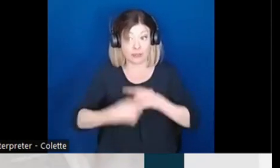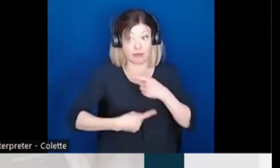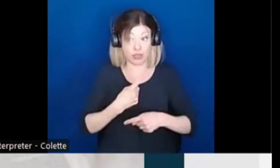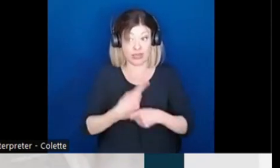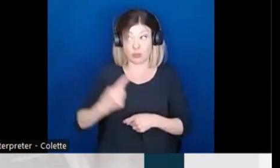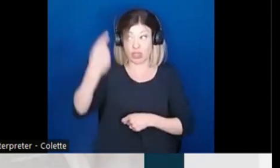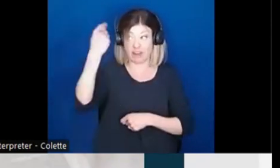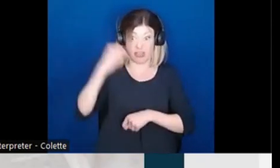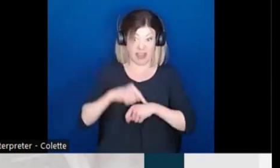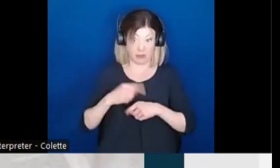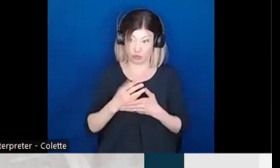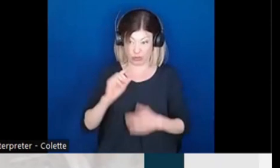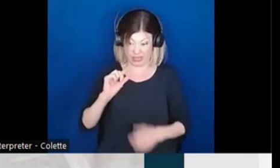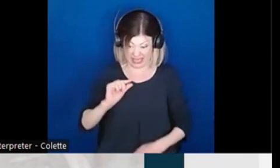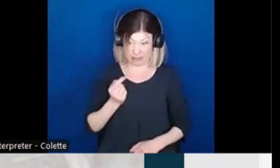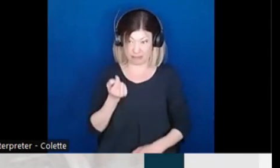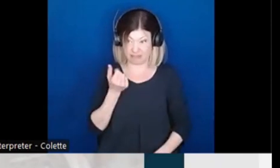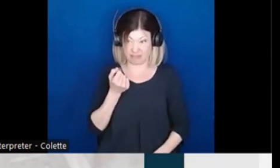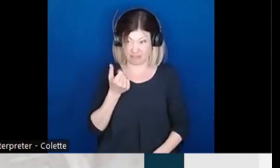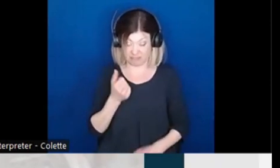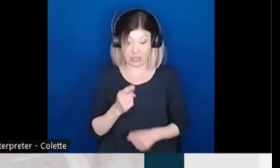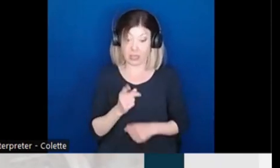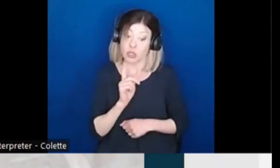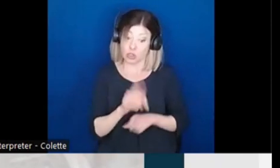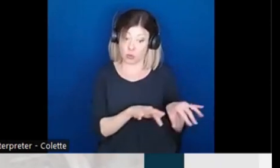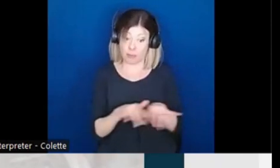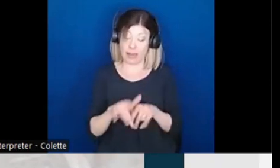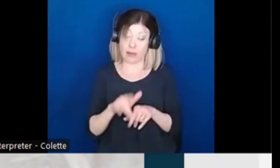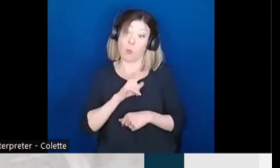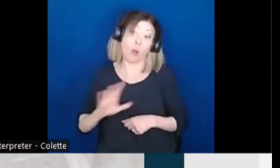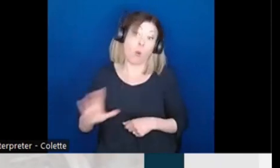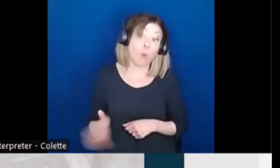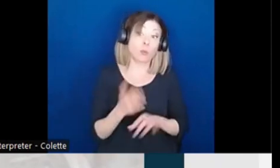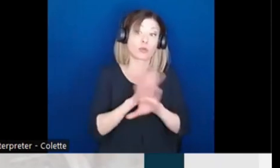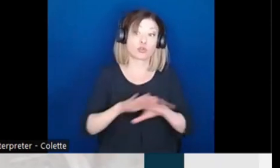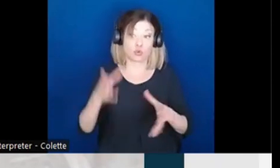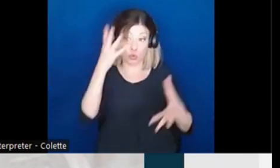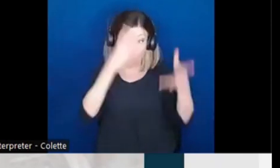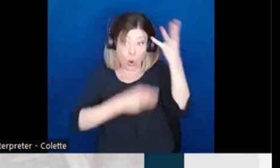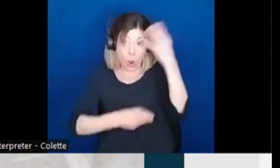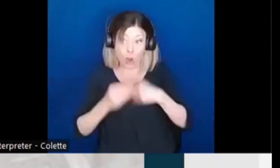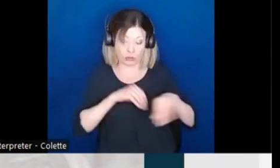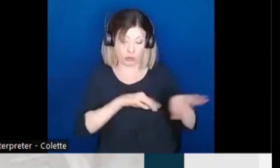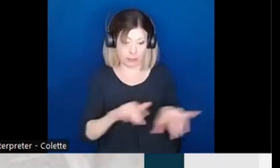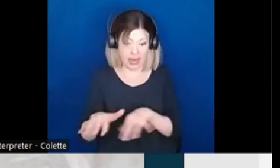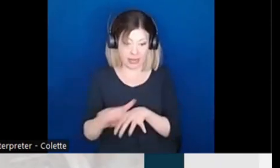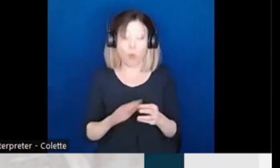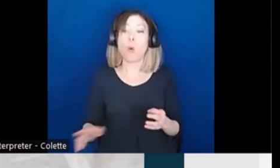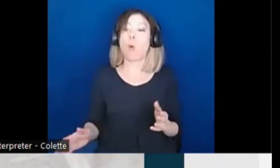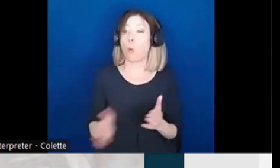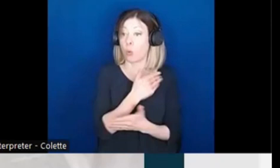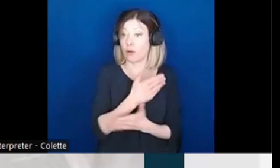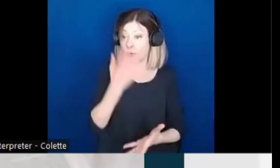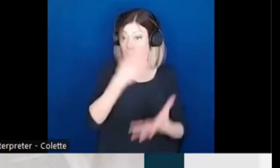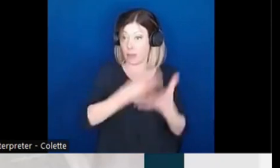the children to learn to play the piano, and they all did skillfully, except Charlotte,